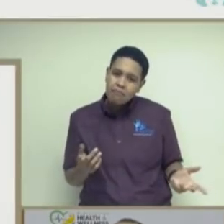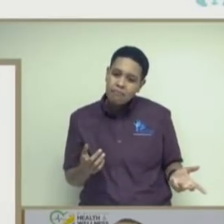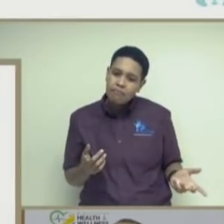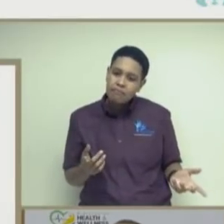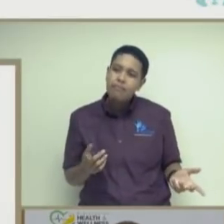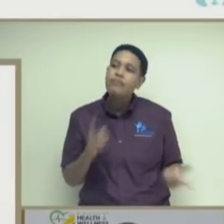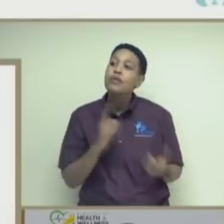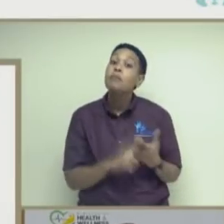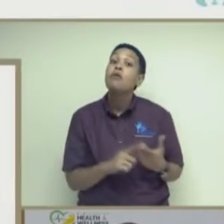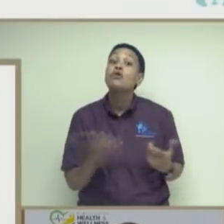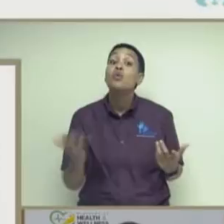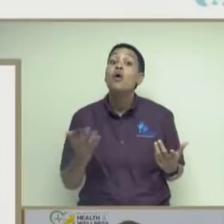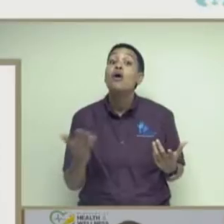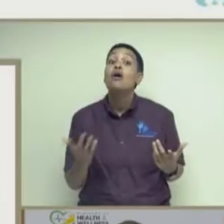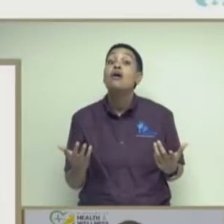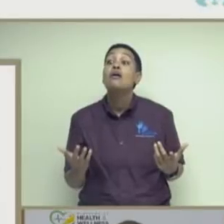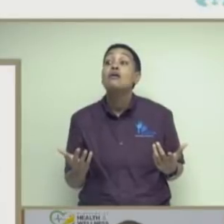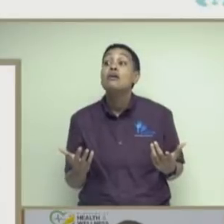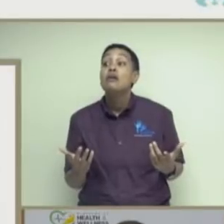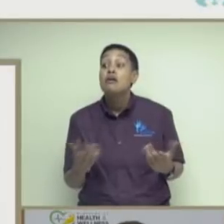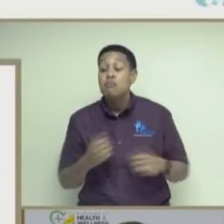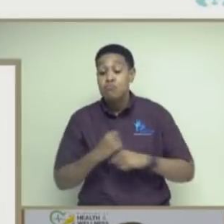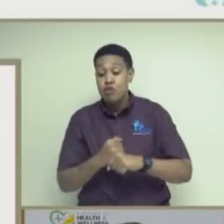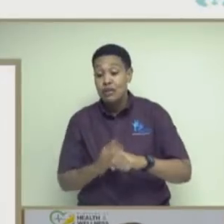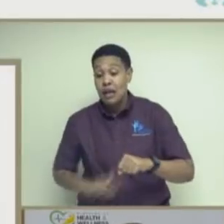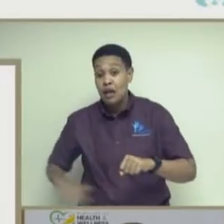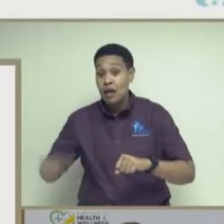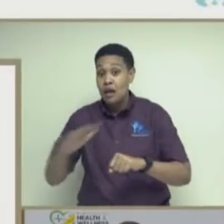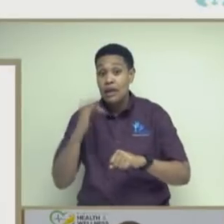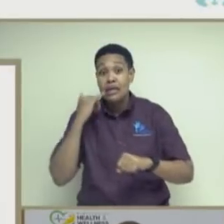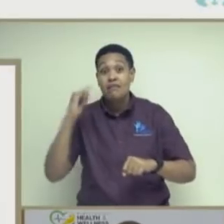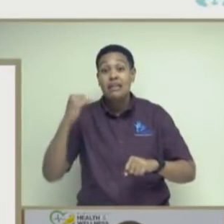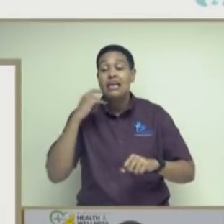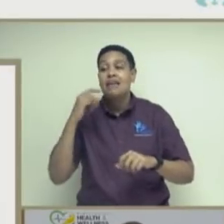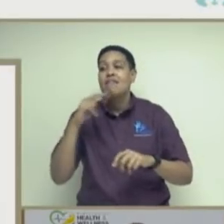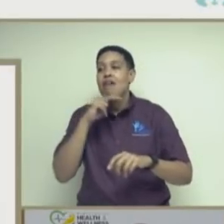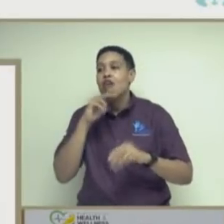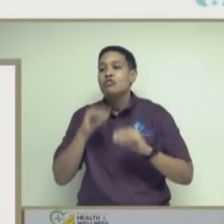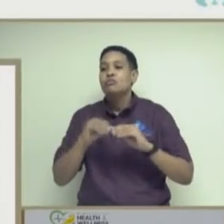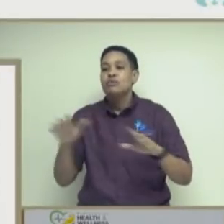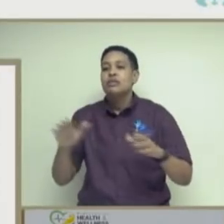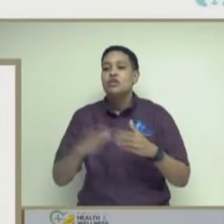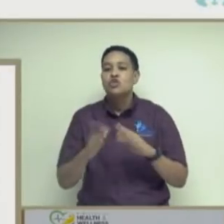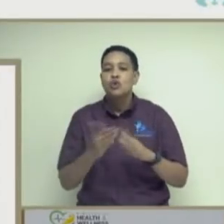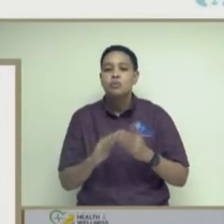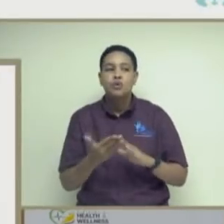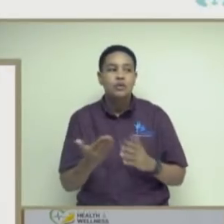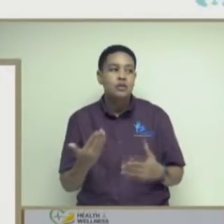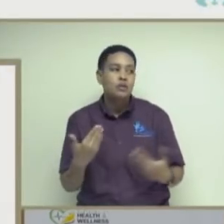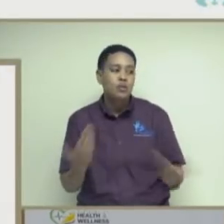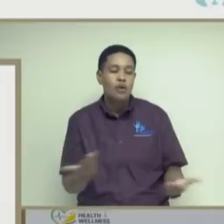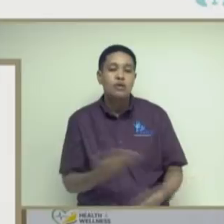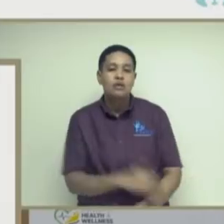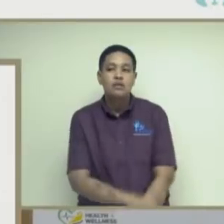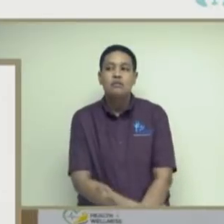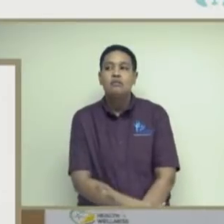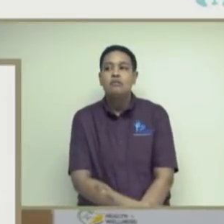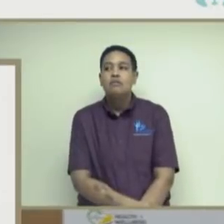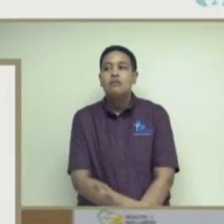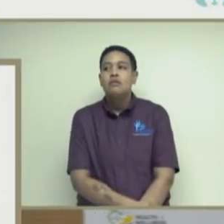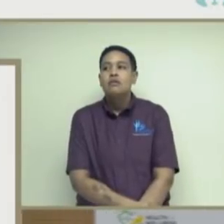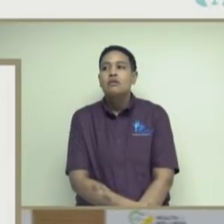and ring fence them if we need to, if the virus were to break out in those communities. Go ahead. Correct. So this is